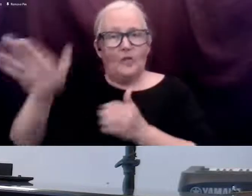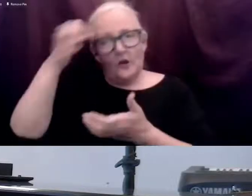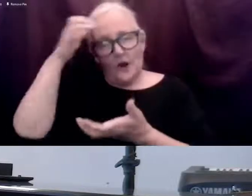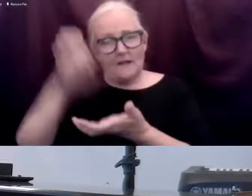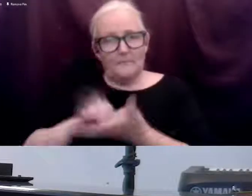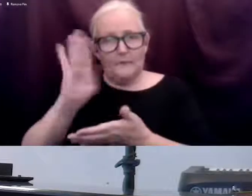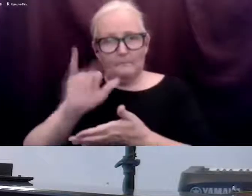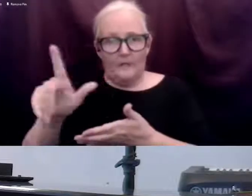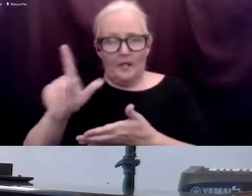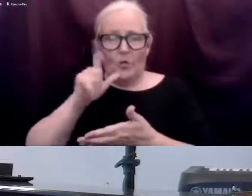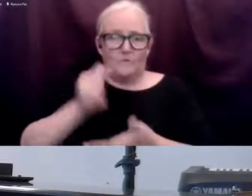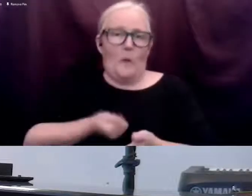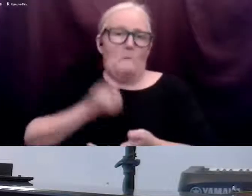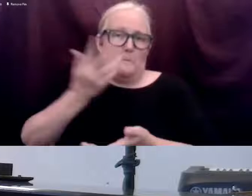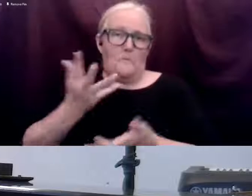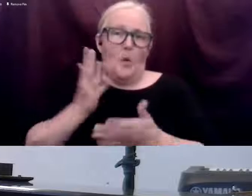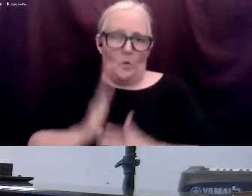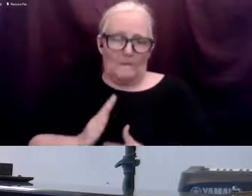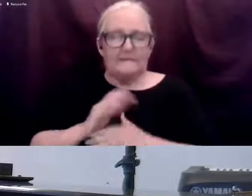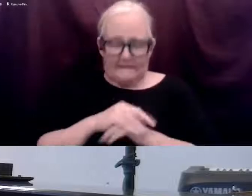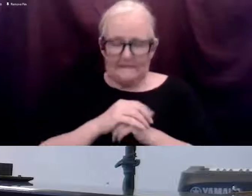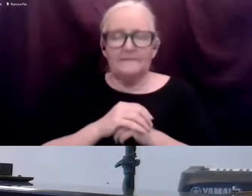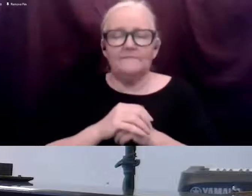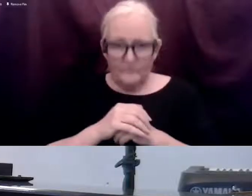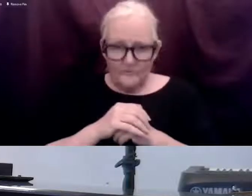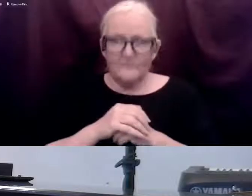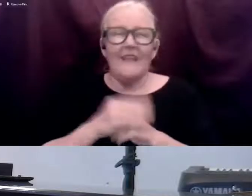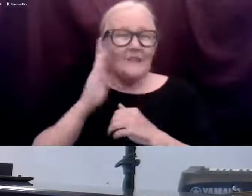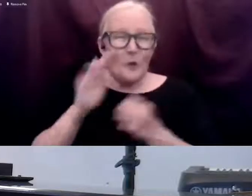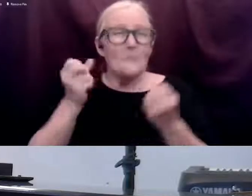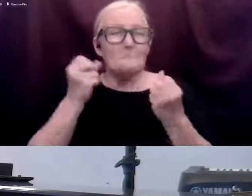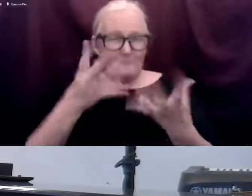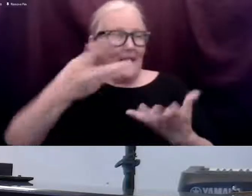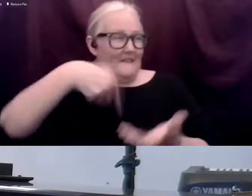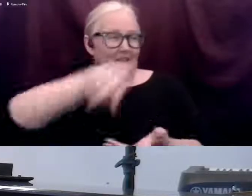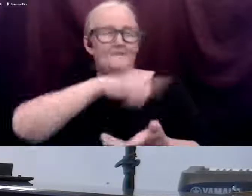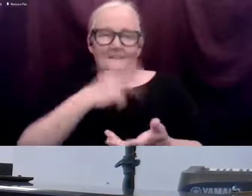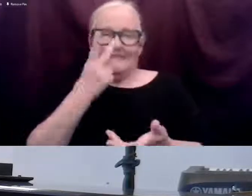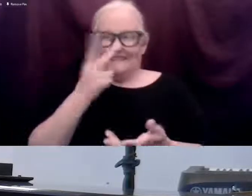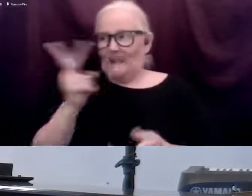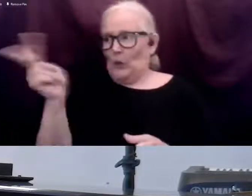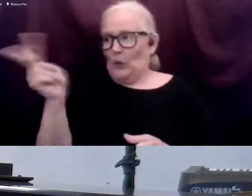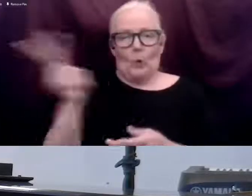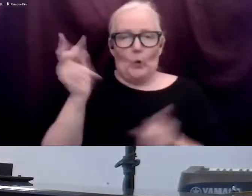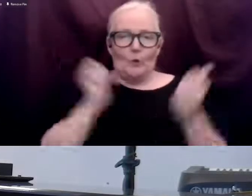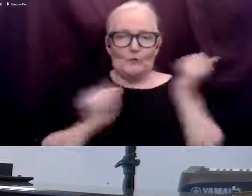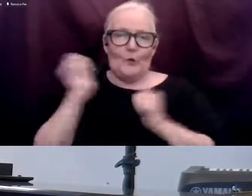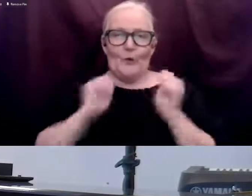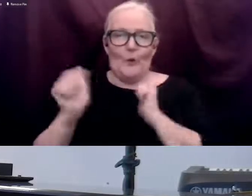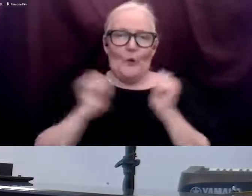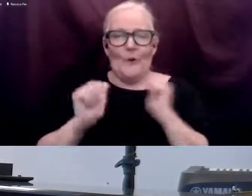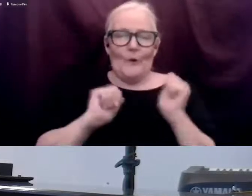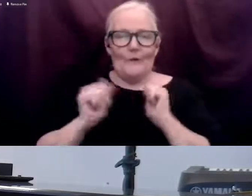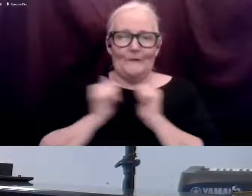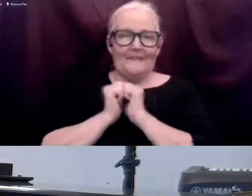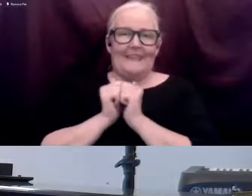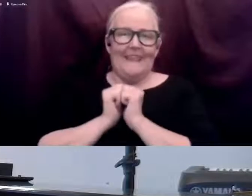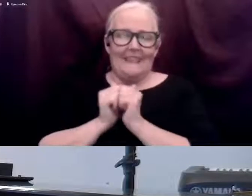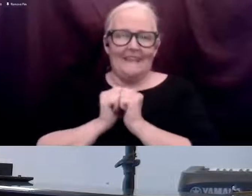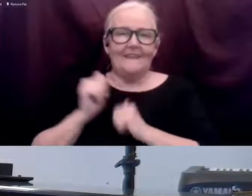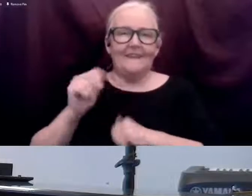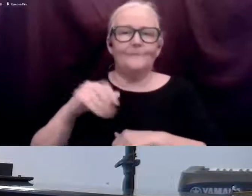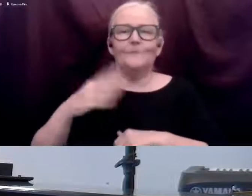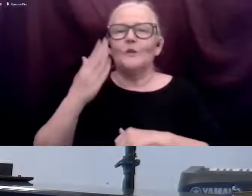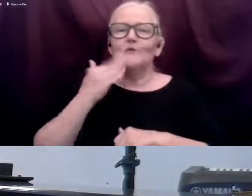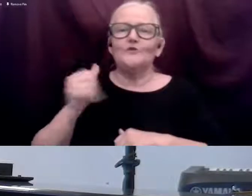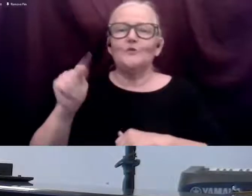who many here have witnessed performing together with the two of them at the Sweet Treat fundraisers that we've had,